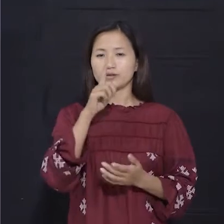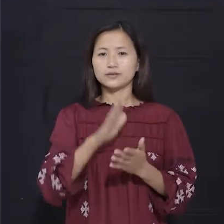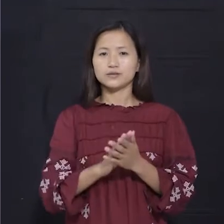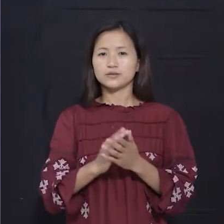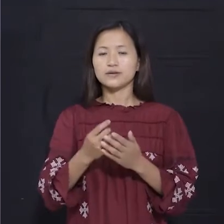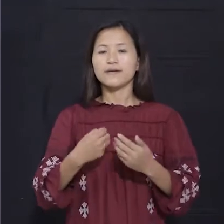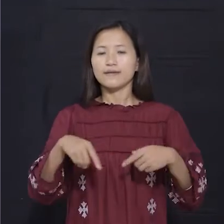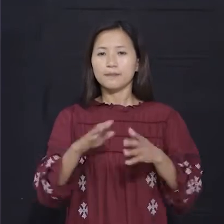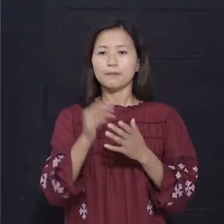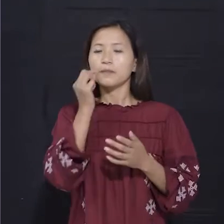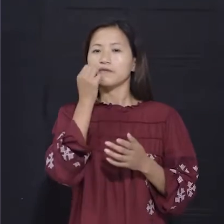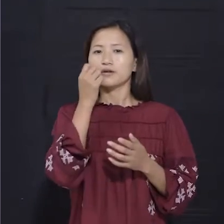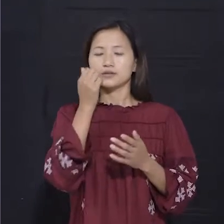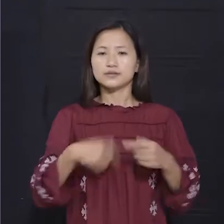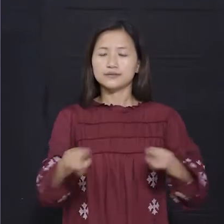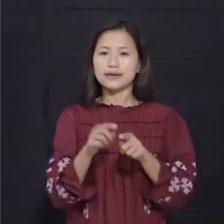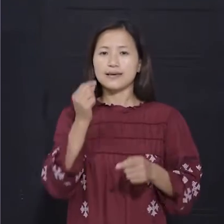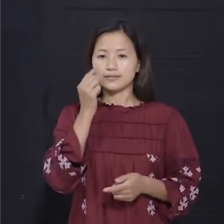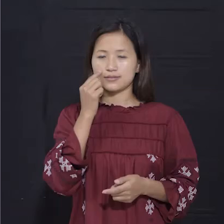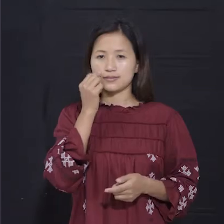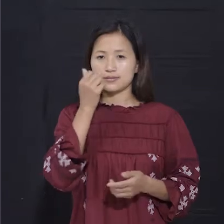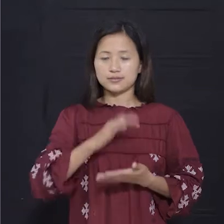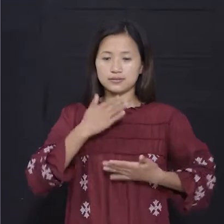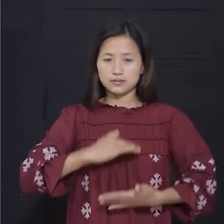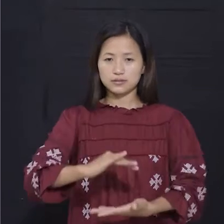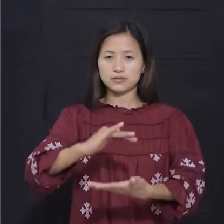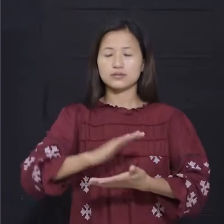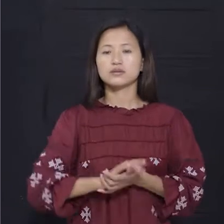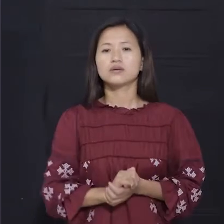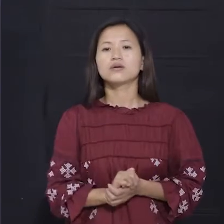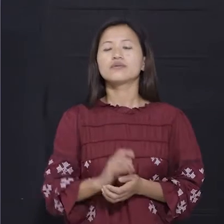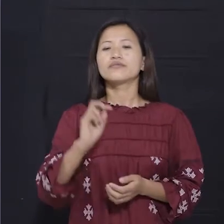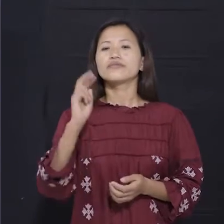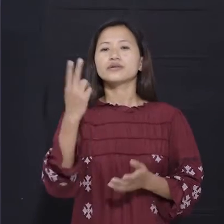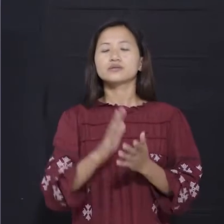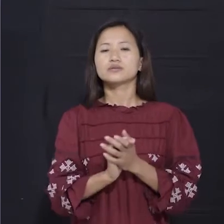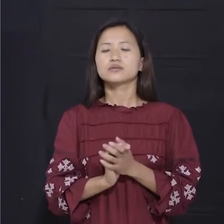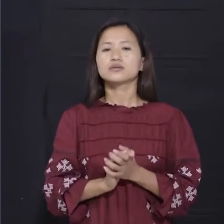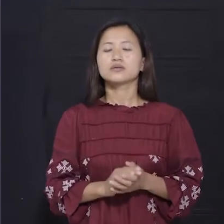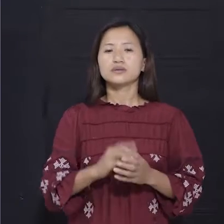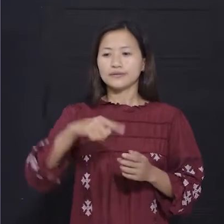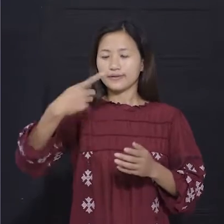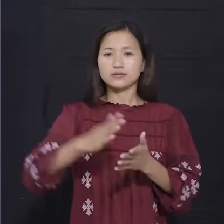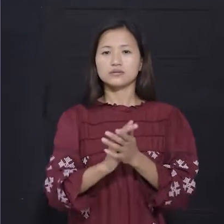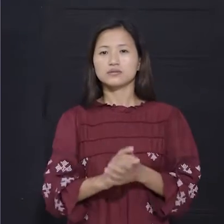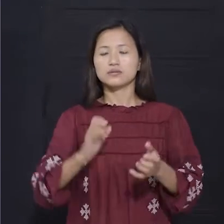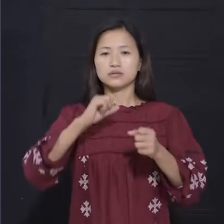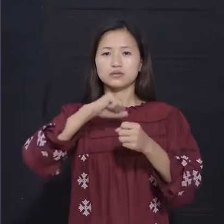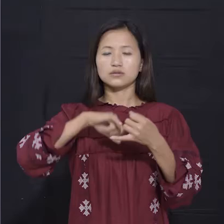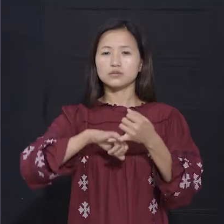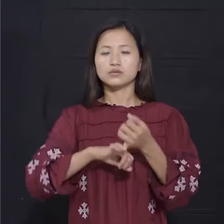lineage. Alright, one bloodline. Alright, so next was Samudragupta. Now Samudragupta, just like his